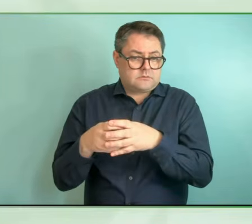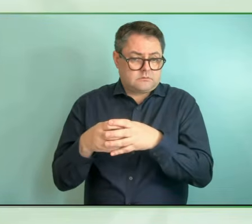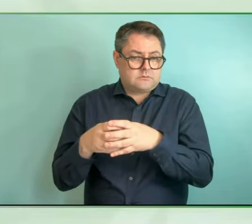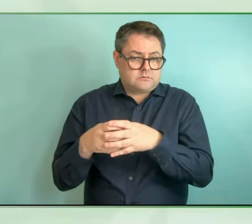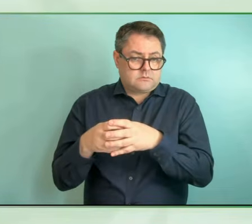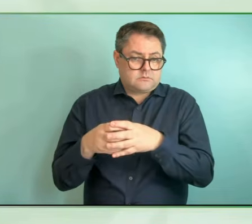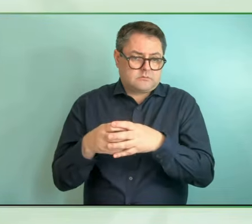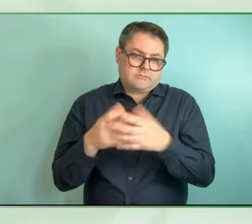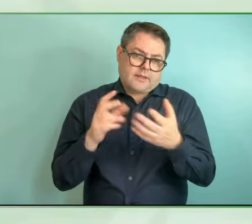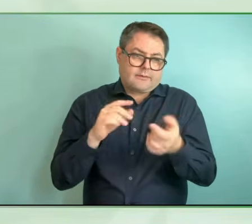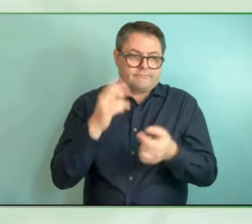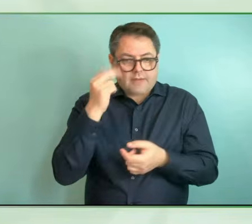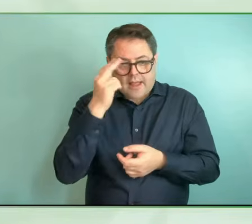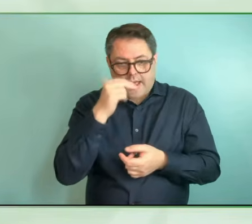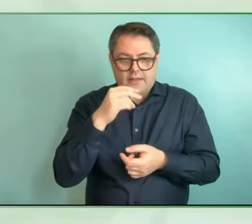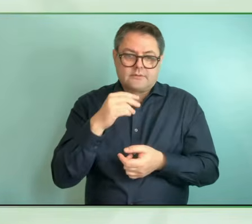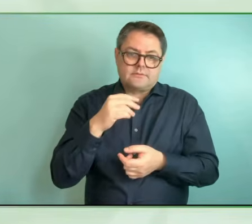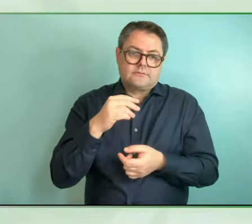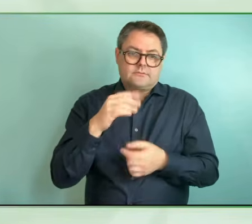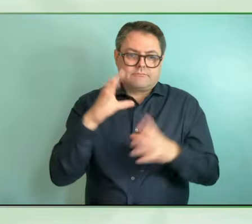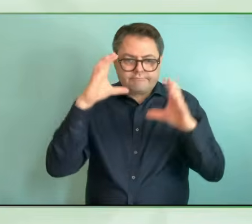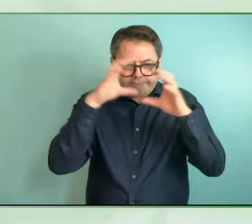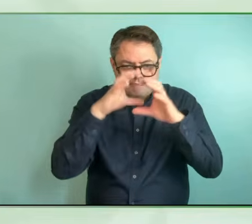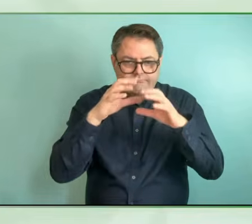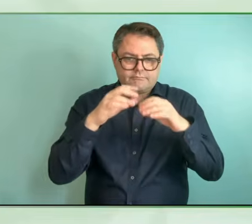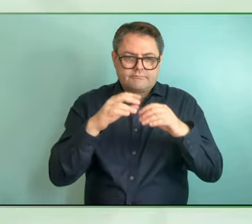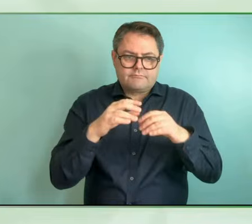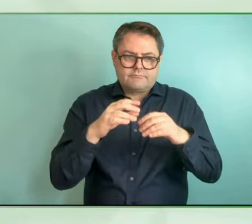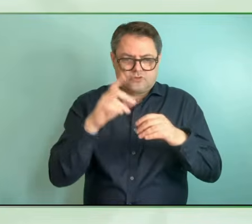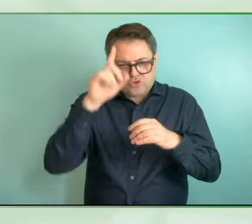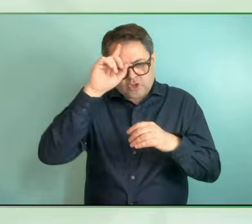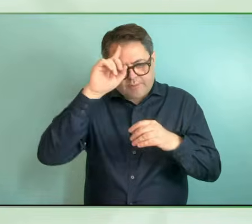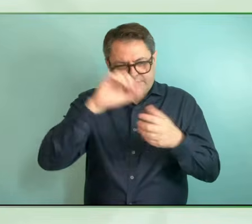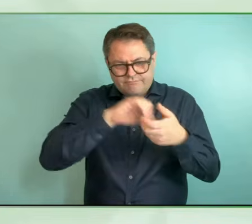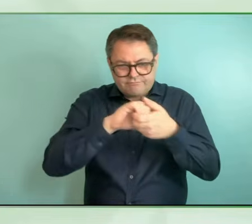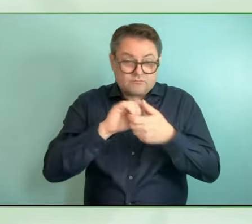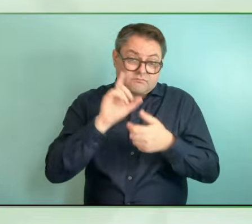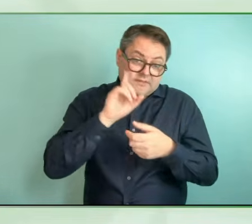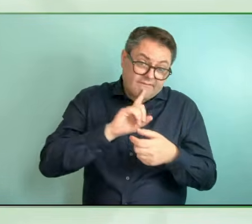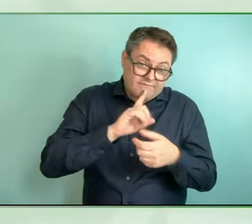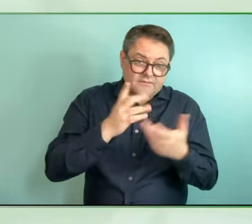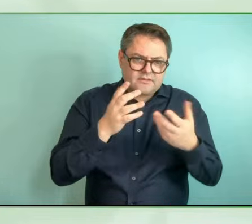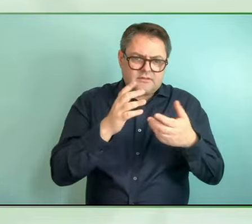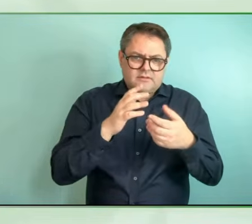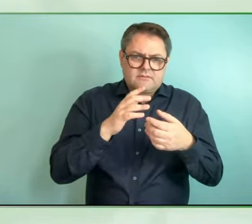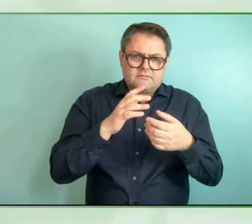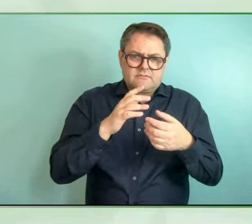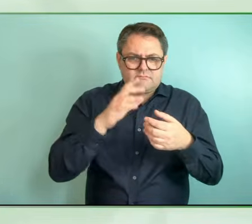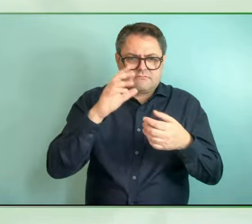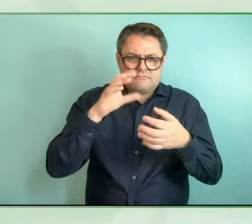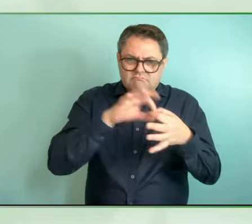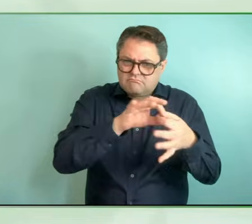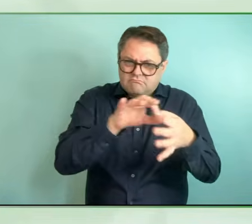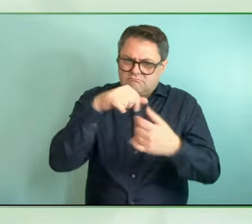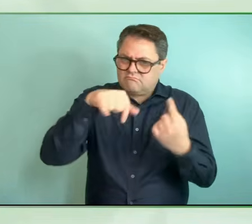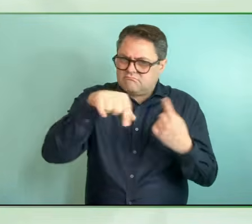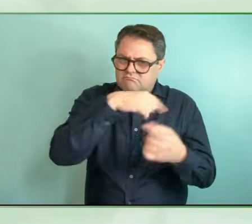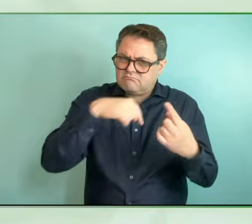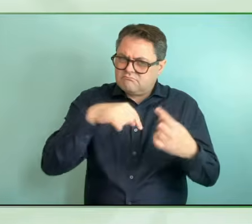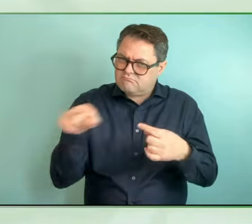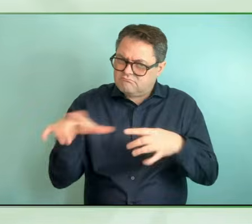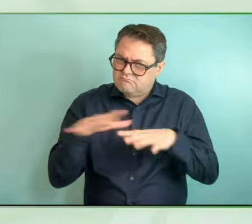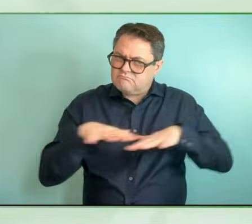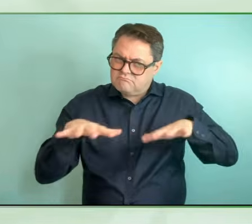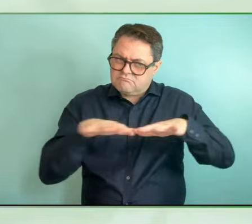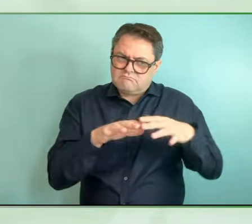or the visually impaired, or the deaf. Are these also people who are in your network whom you would like